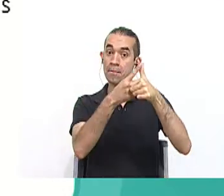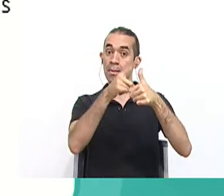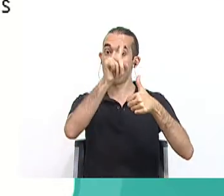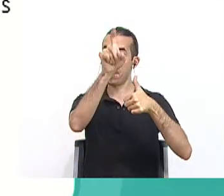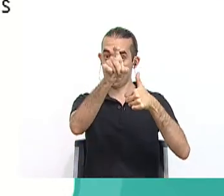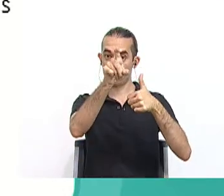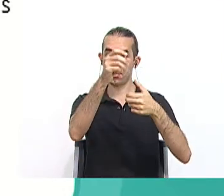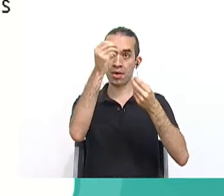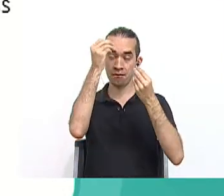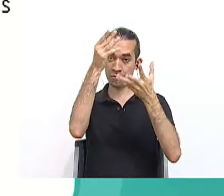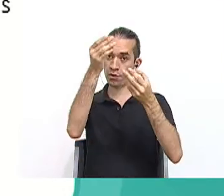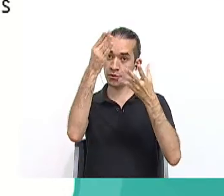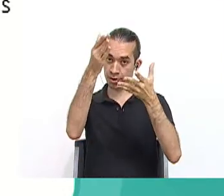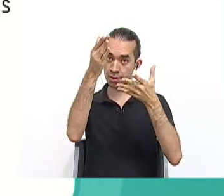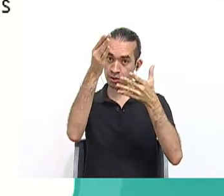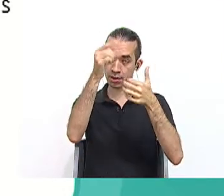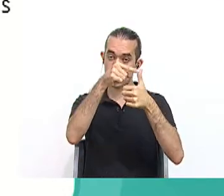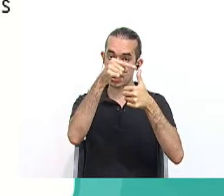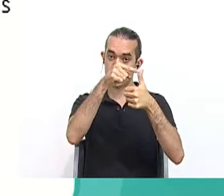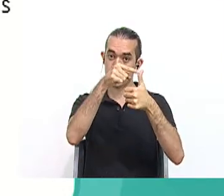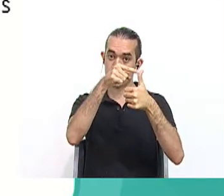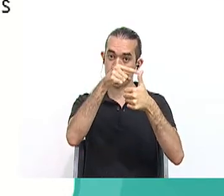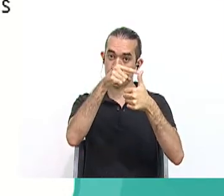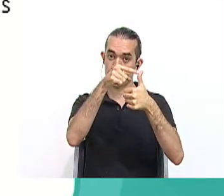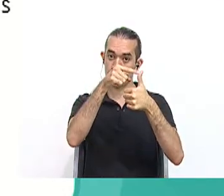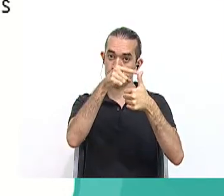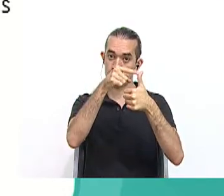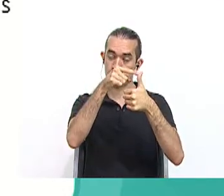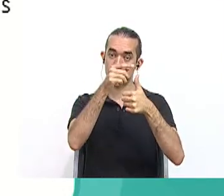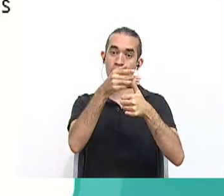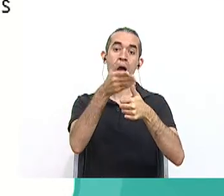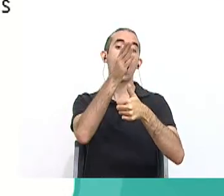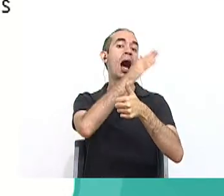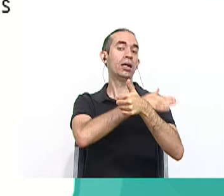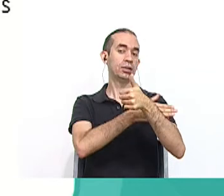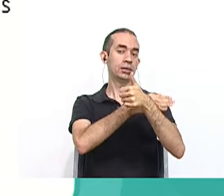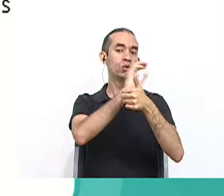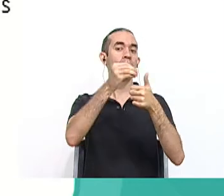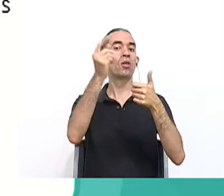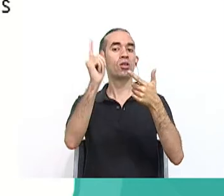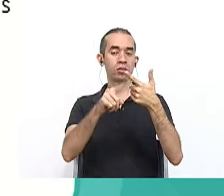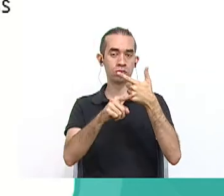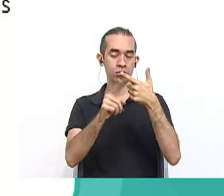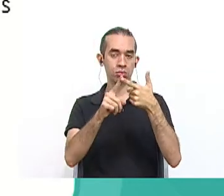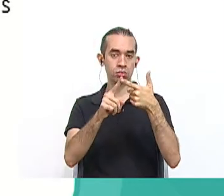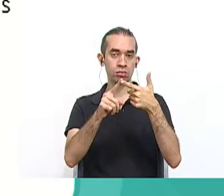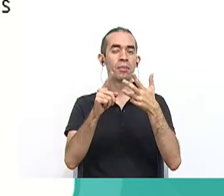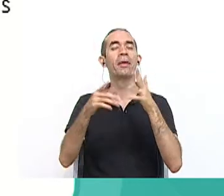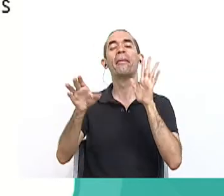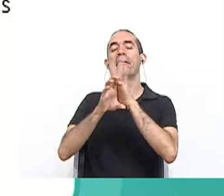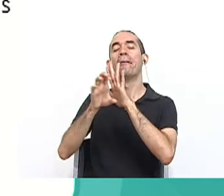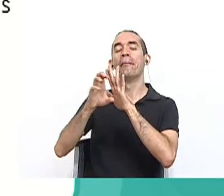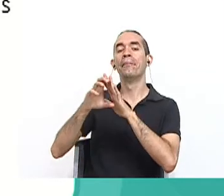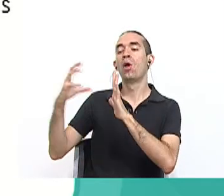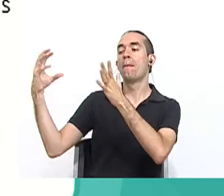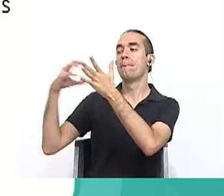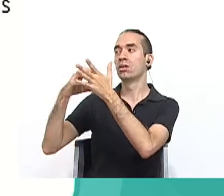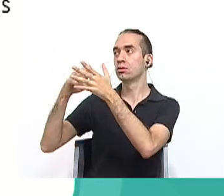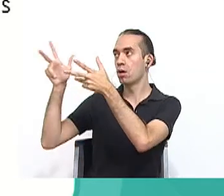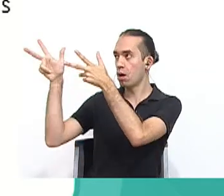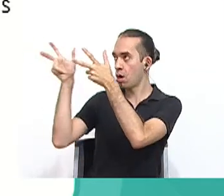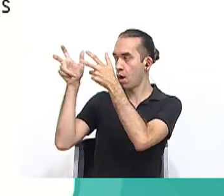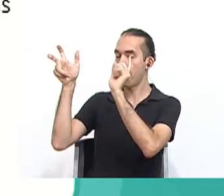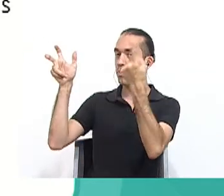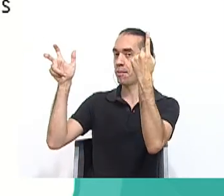the information that I need for question number 1 is going to be before the information I need for question number 2, And that one